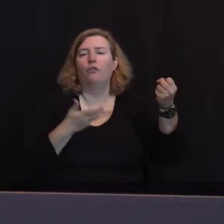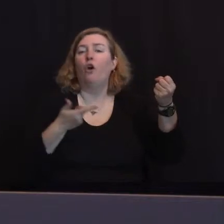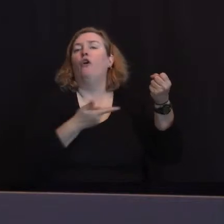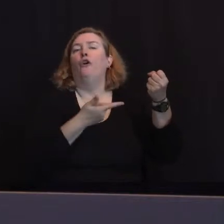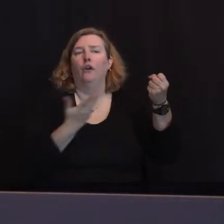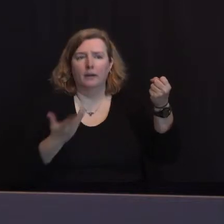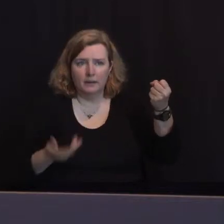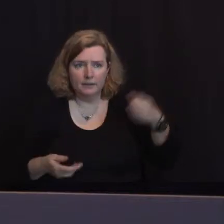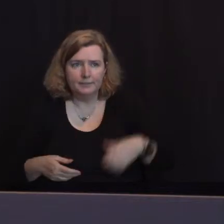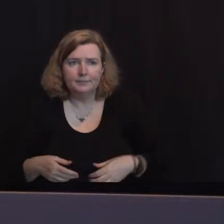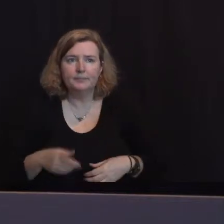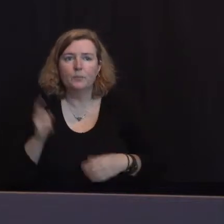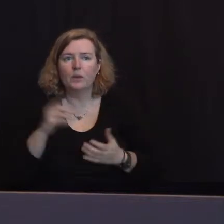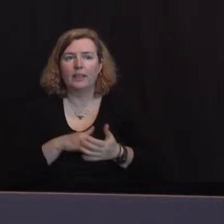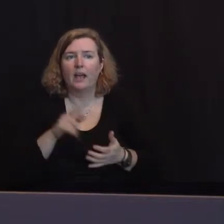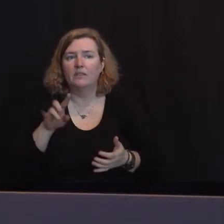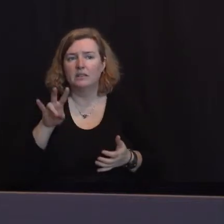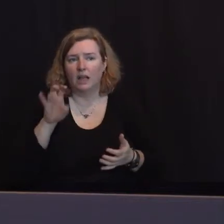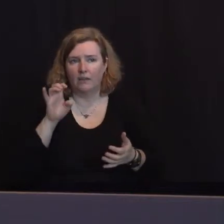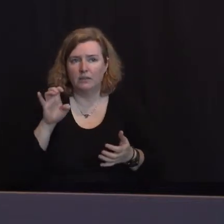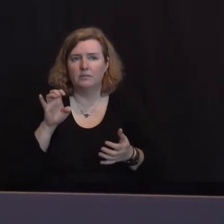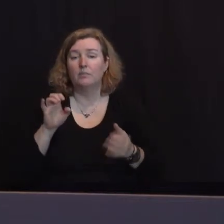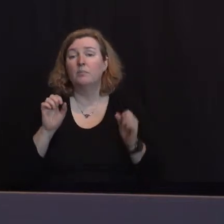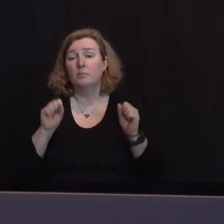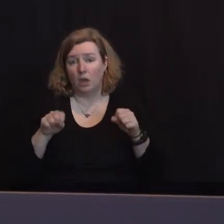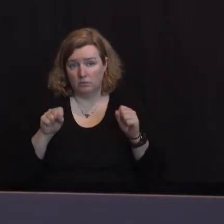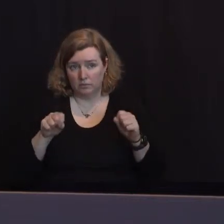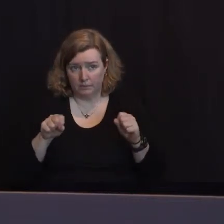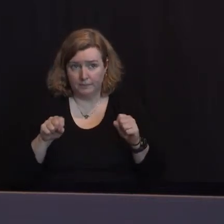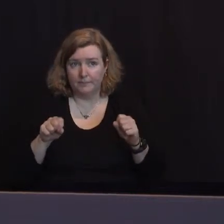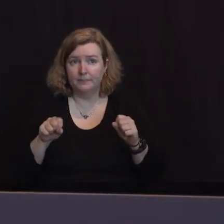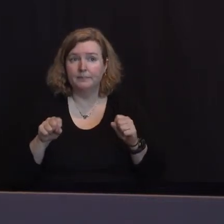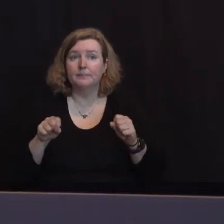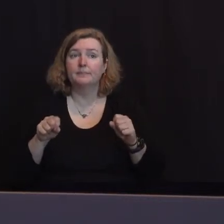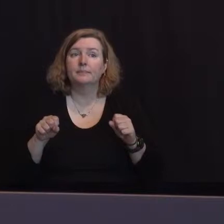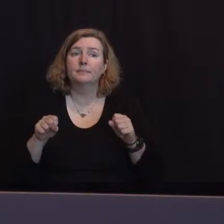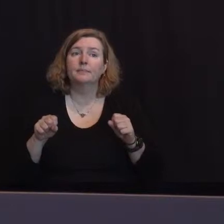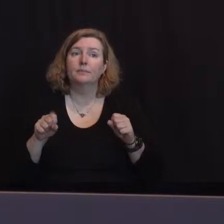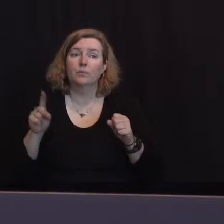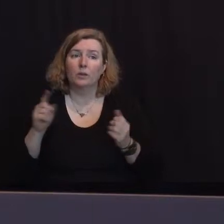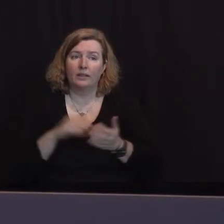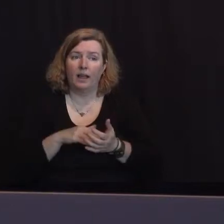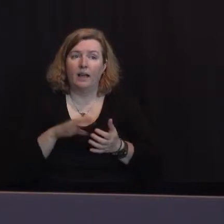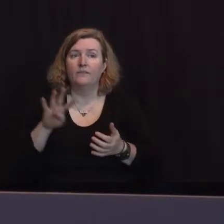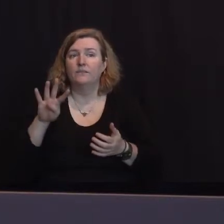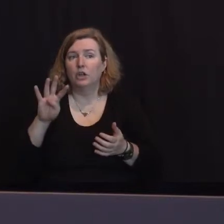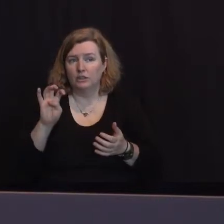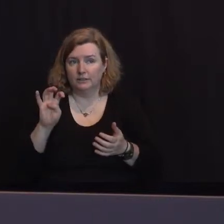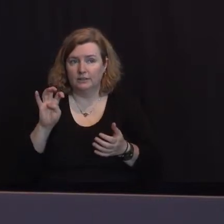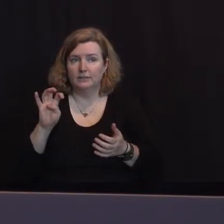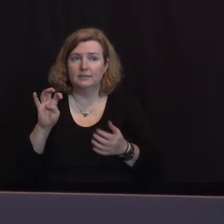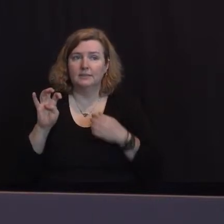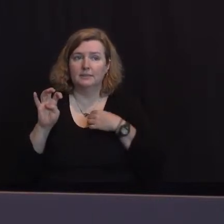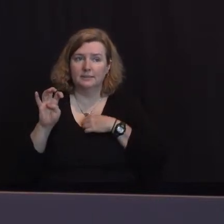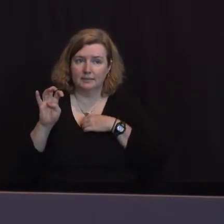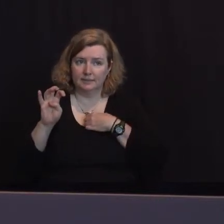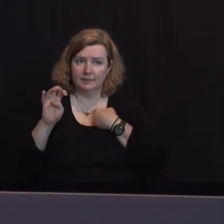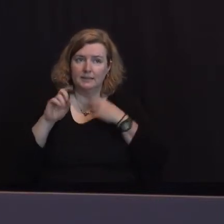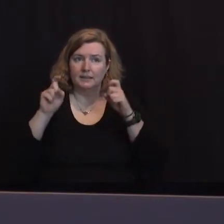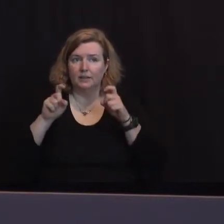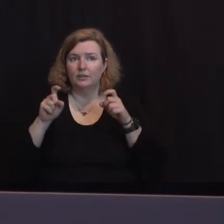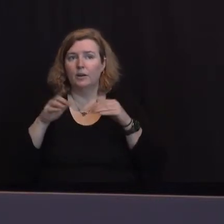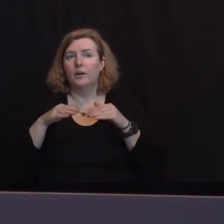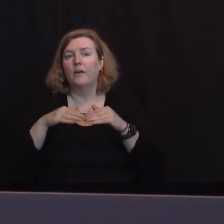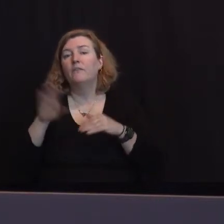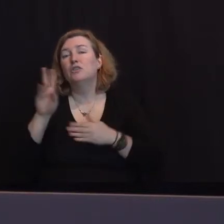today, 1,402 specimens were collected more than 2 weeks ago, and the reporting issue mainly affects Bergen County